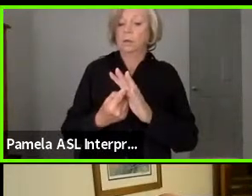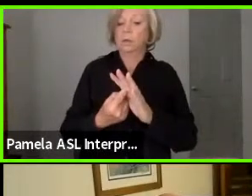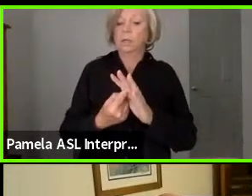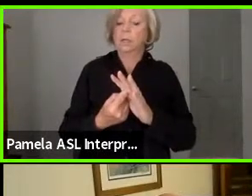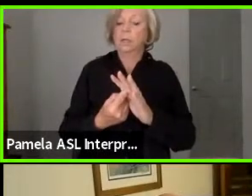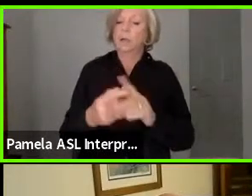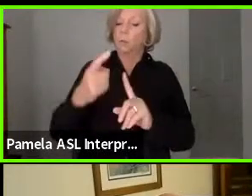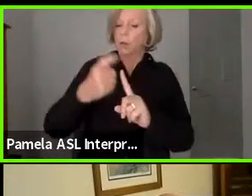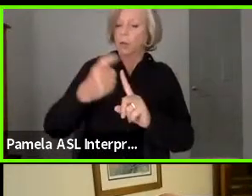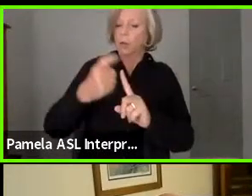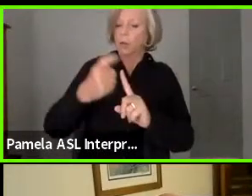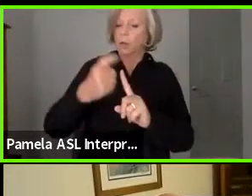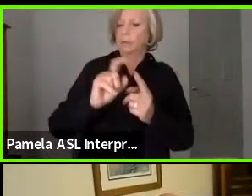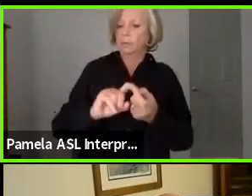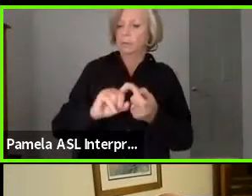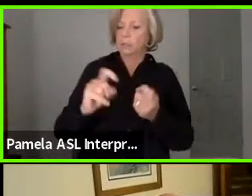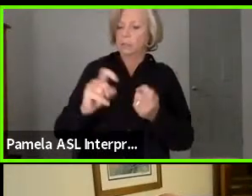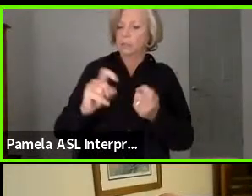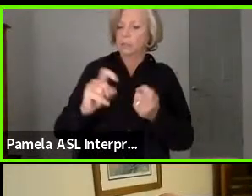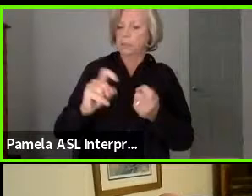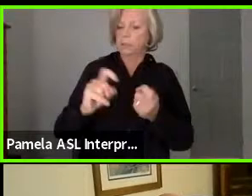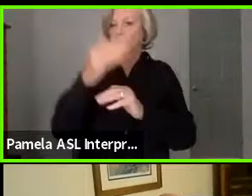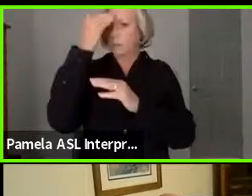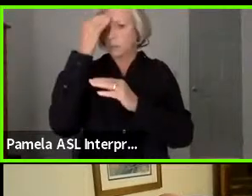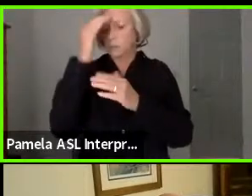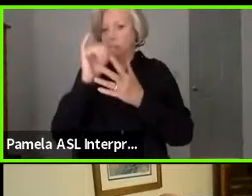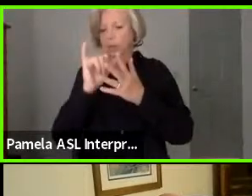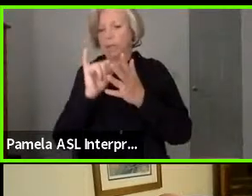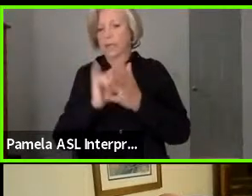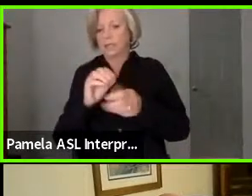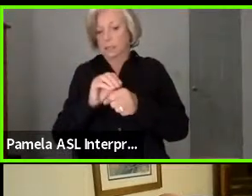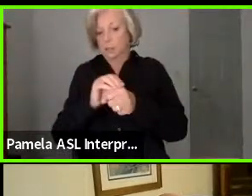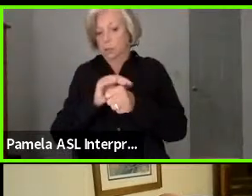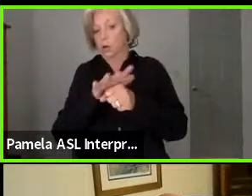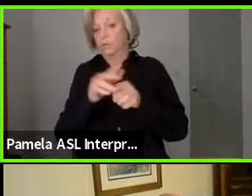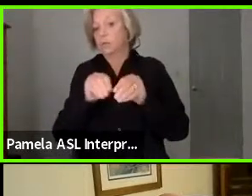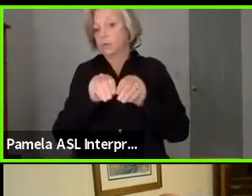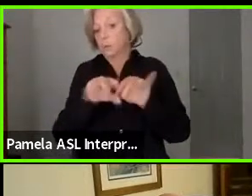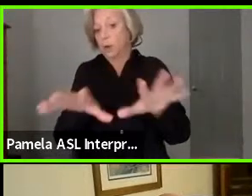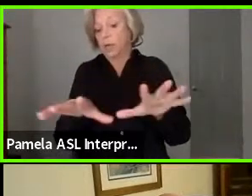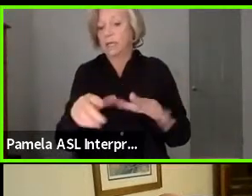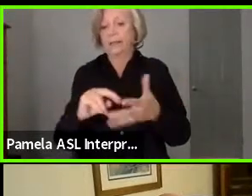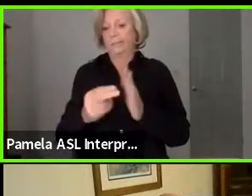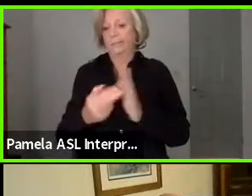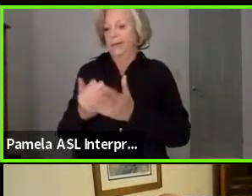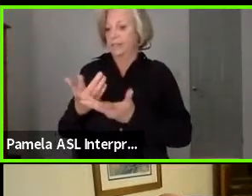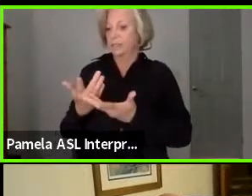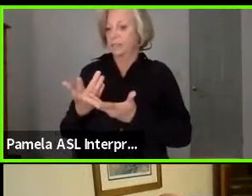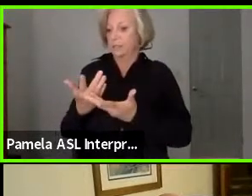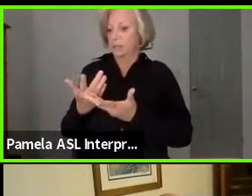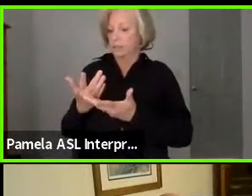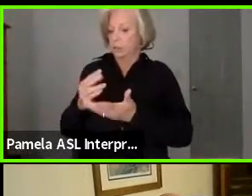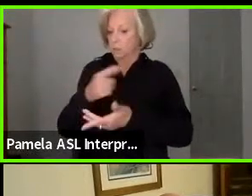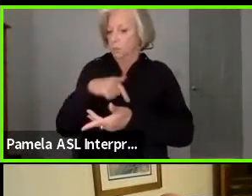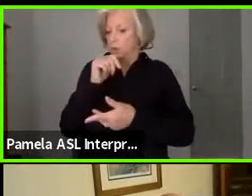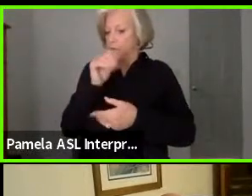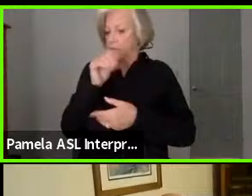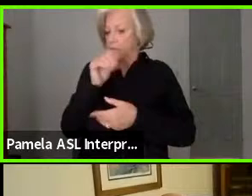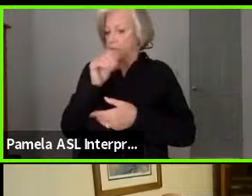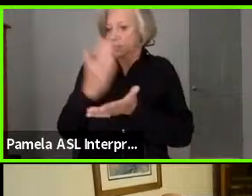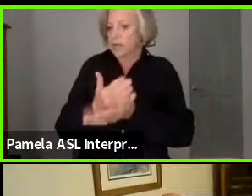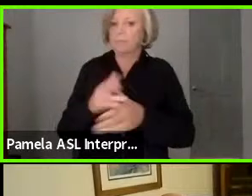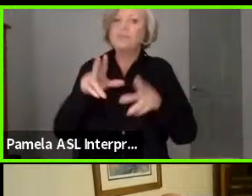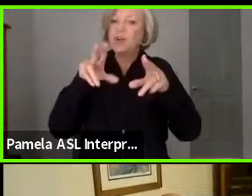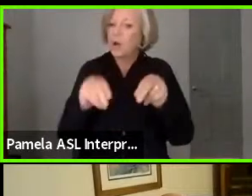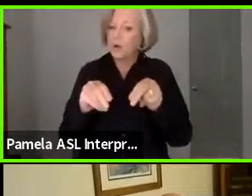pivoted, because we also knew that the disparities that were happening before were not going to stop because COVID-19 started. And so immediately the work